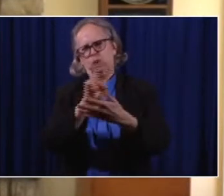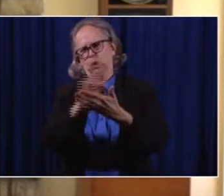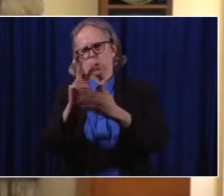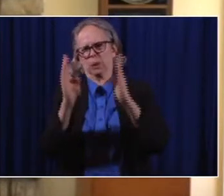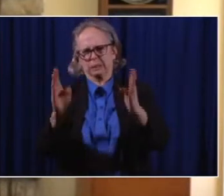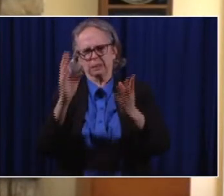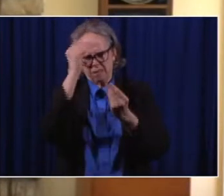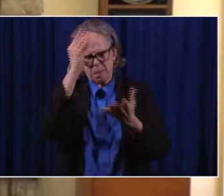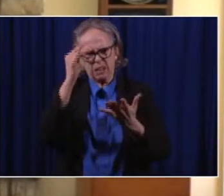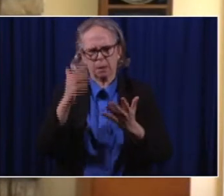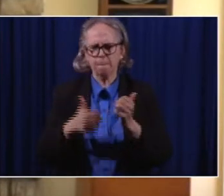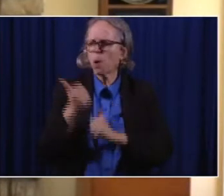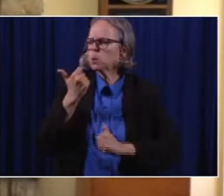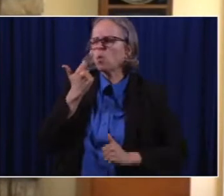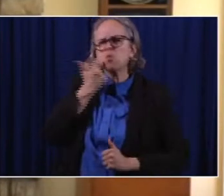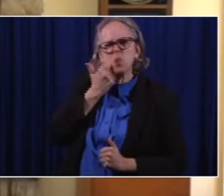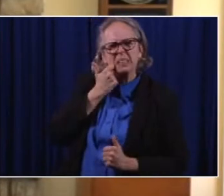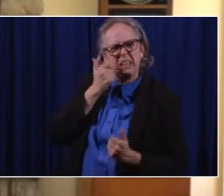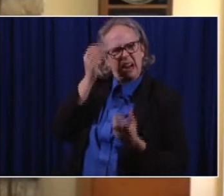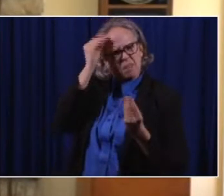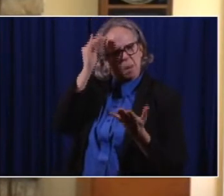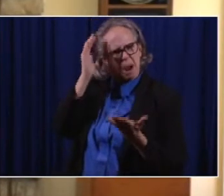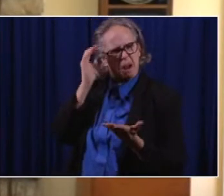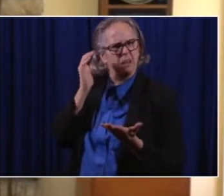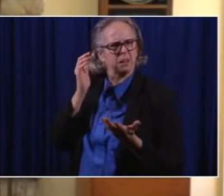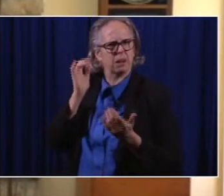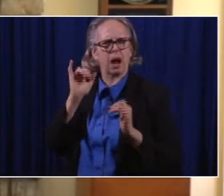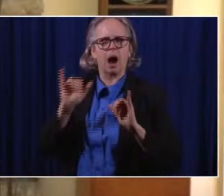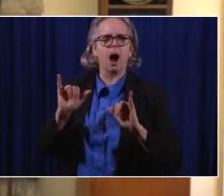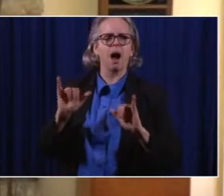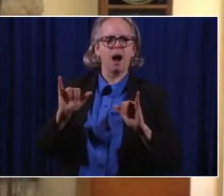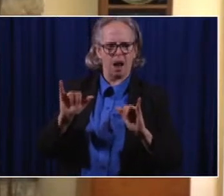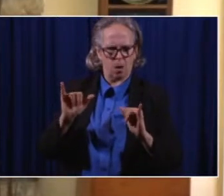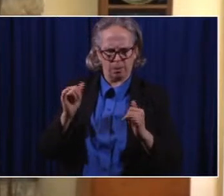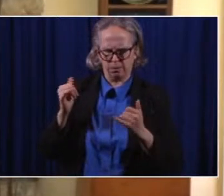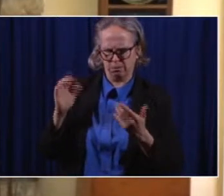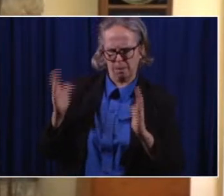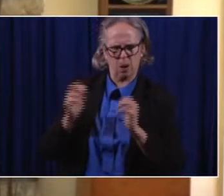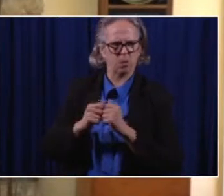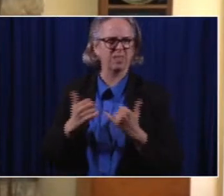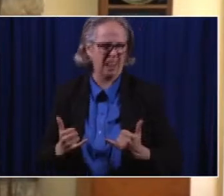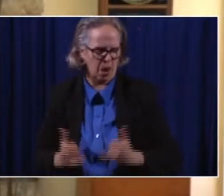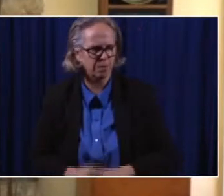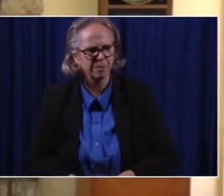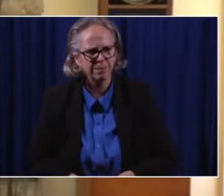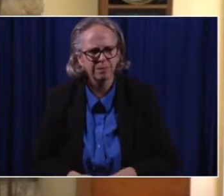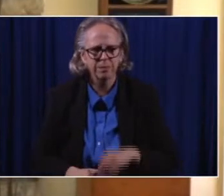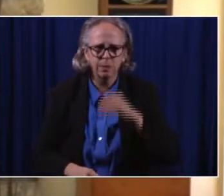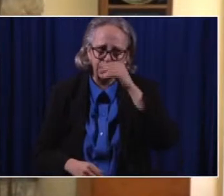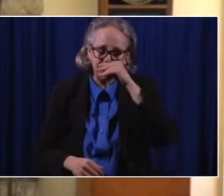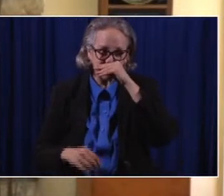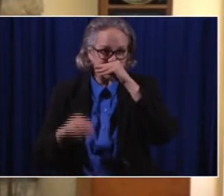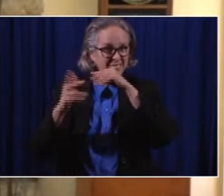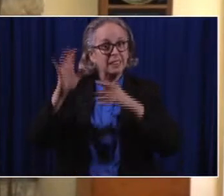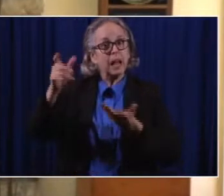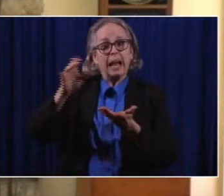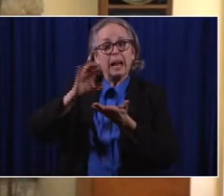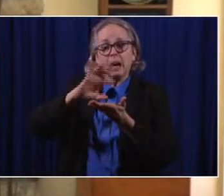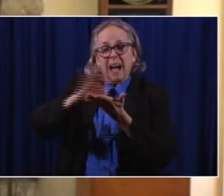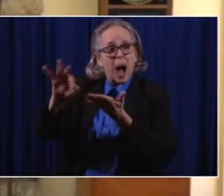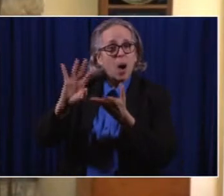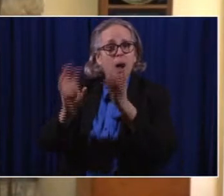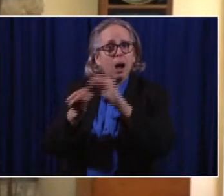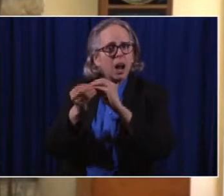14 days and gives you an idea of what has been going on. Case counts will also be available on a